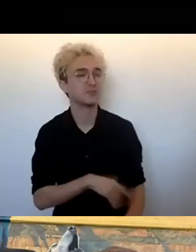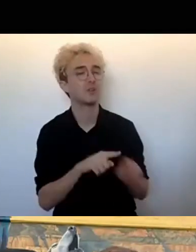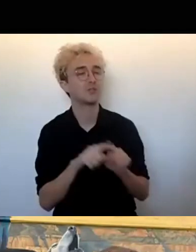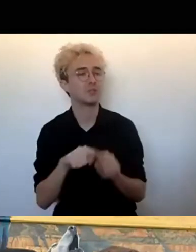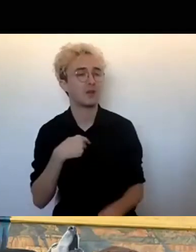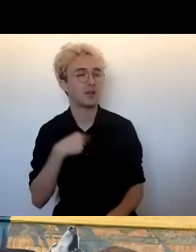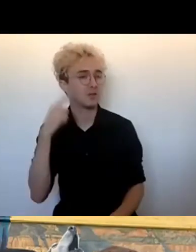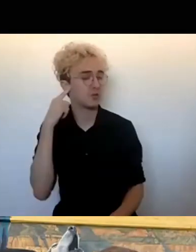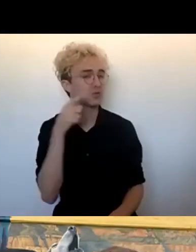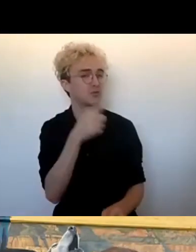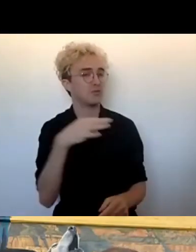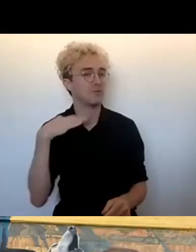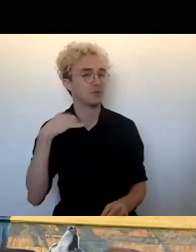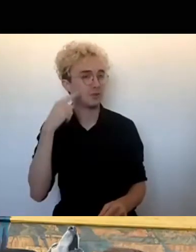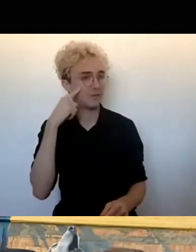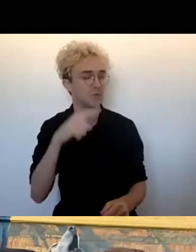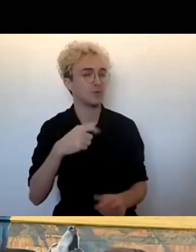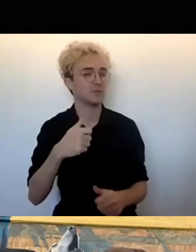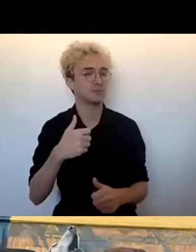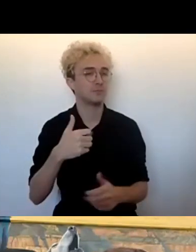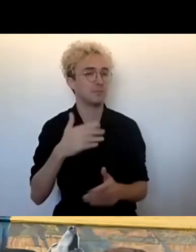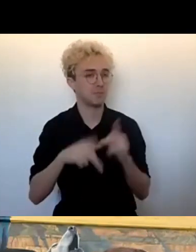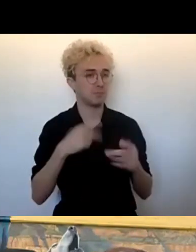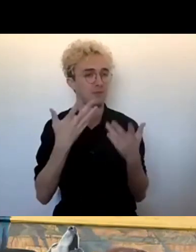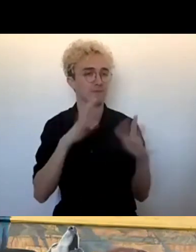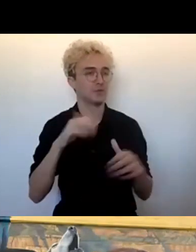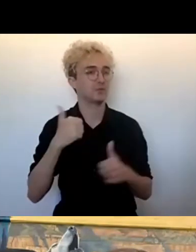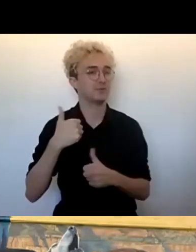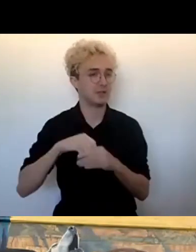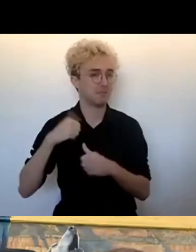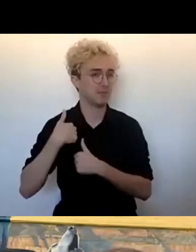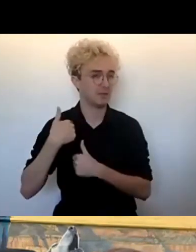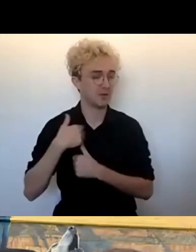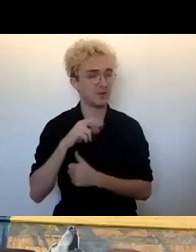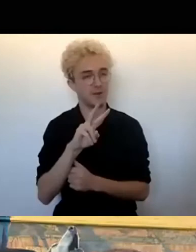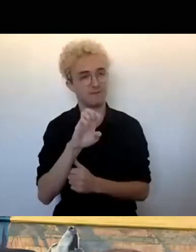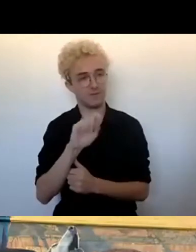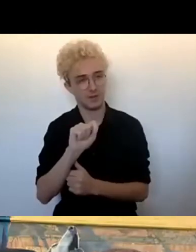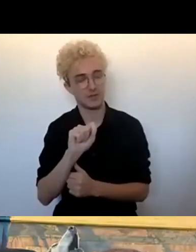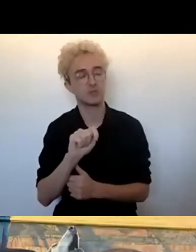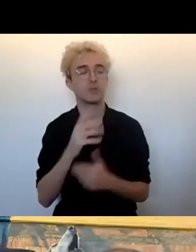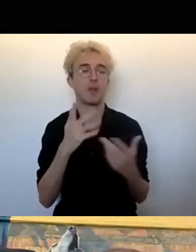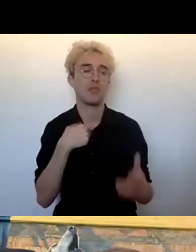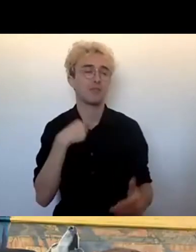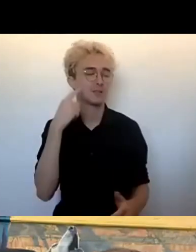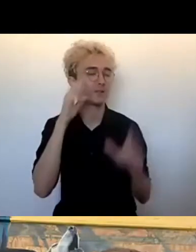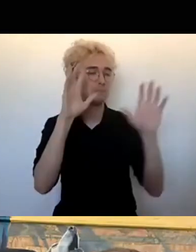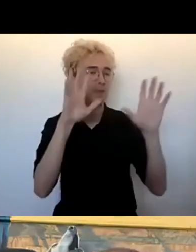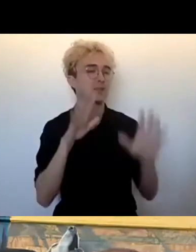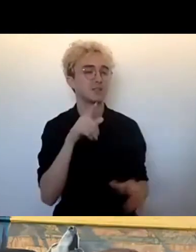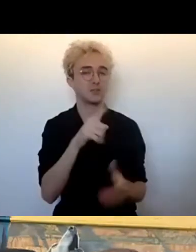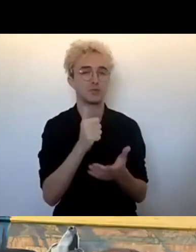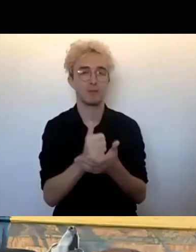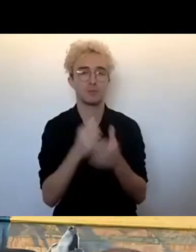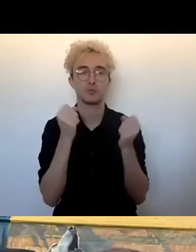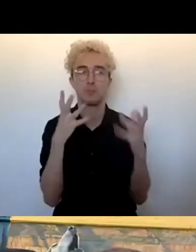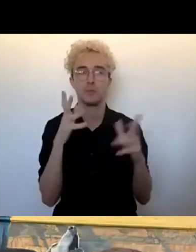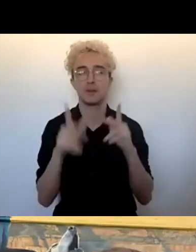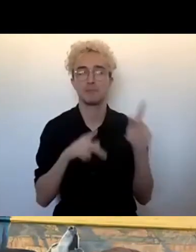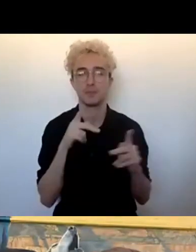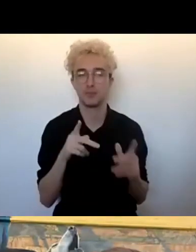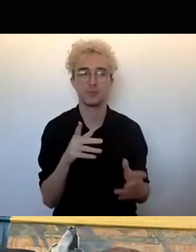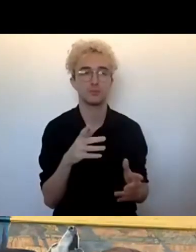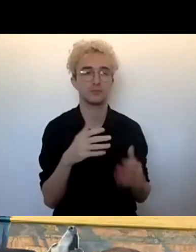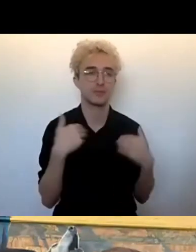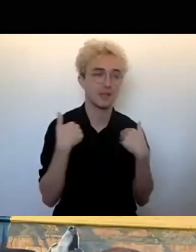you. That's really admirable how you've been able to help so many and so many organizations and animals and humans alike. So thank